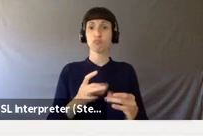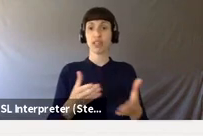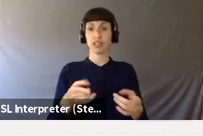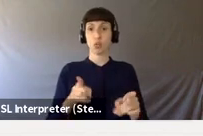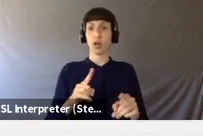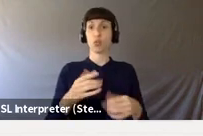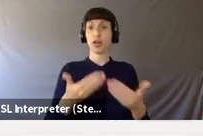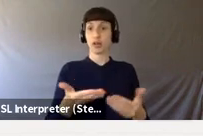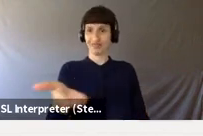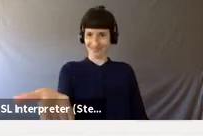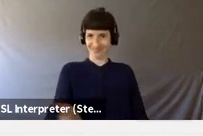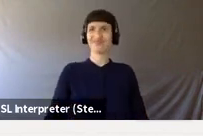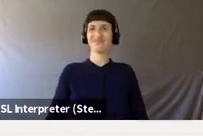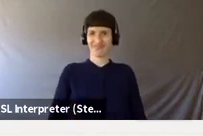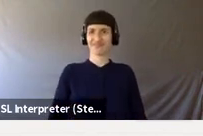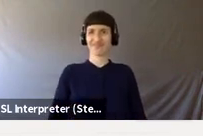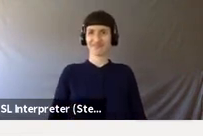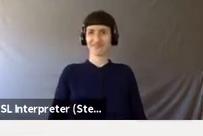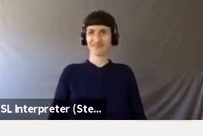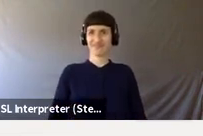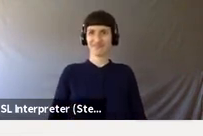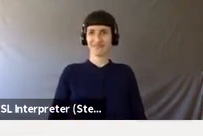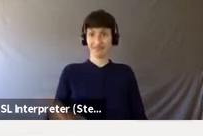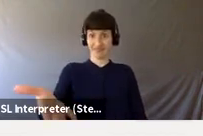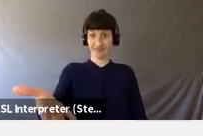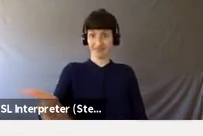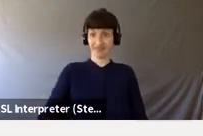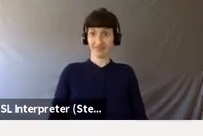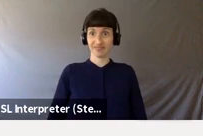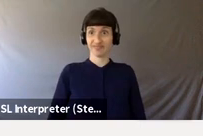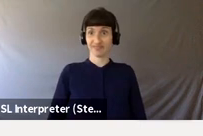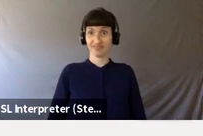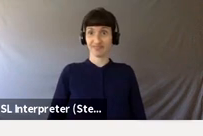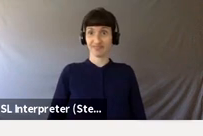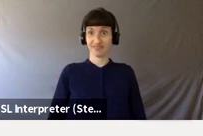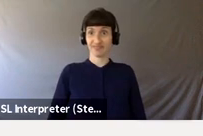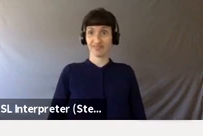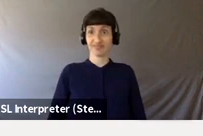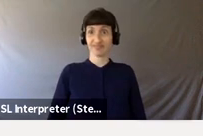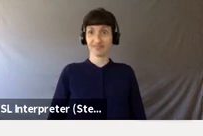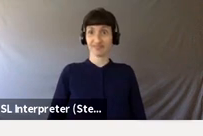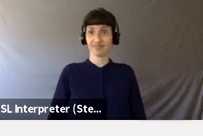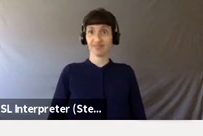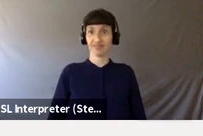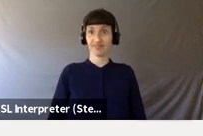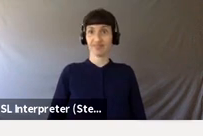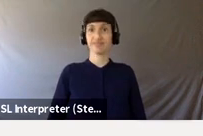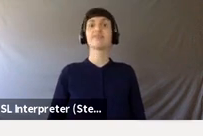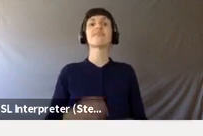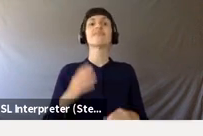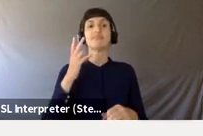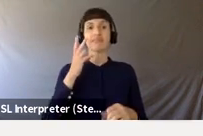for notes right now as I go through this. I do see that they're all of the regular things like your instructions. We want to be really specific